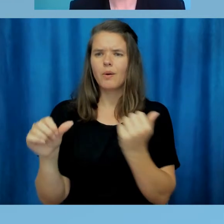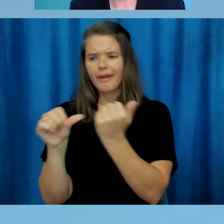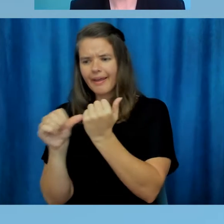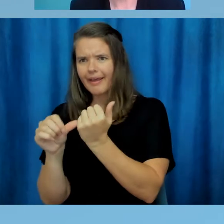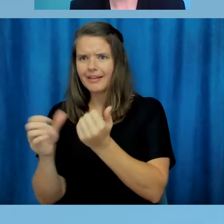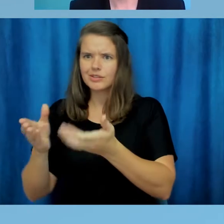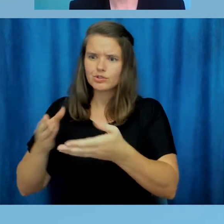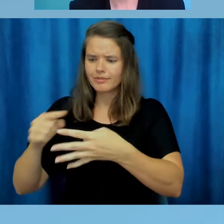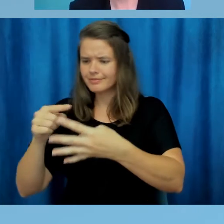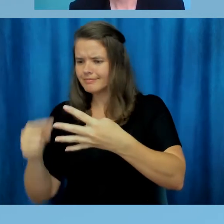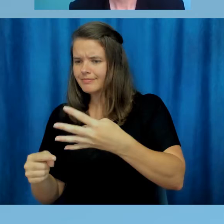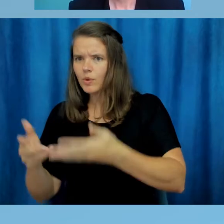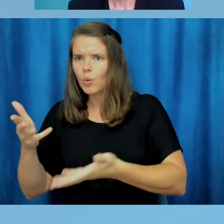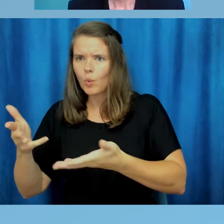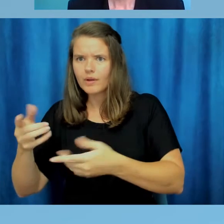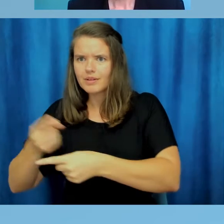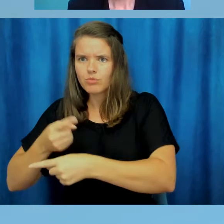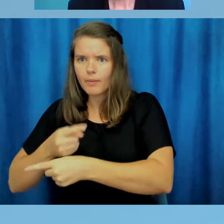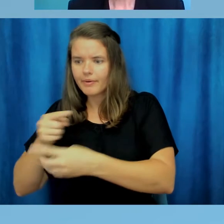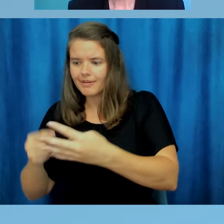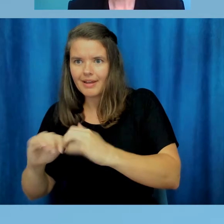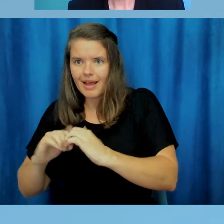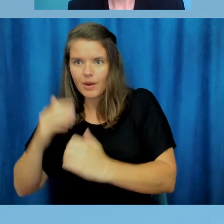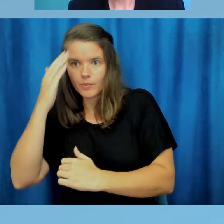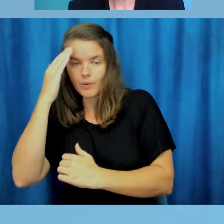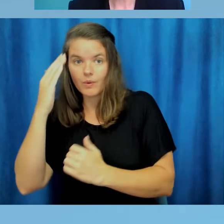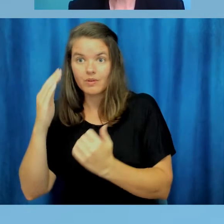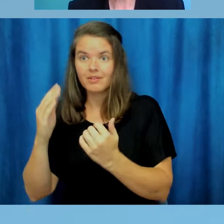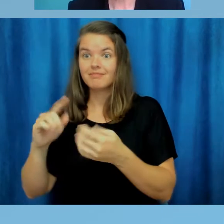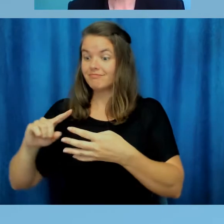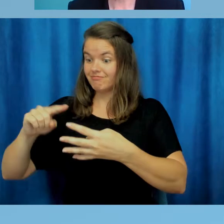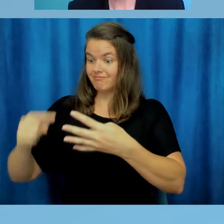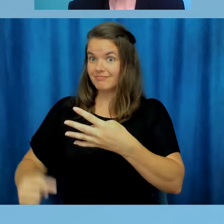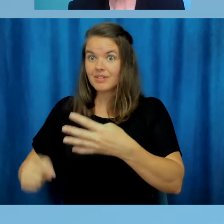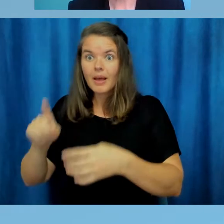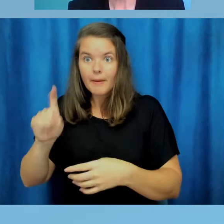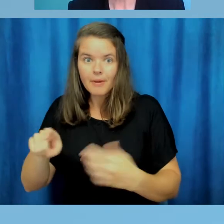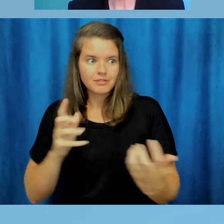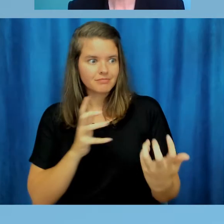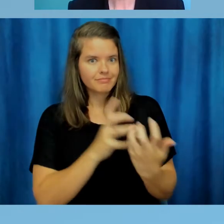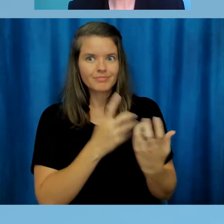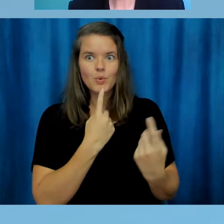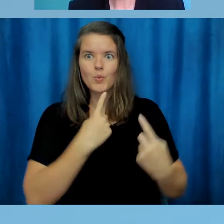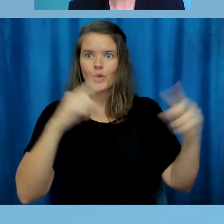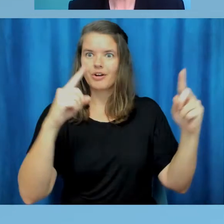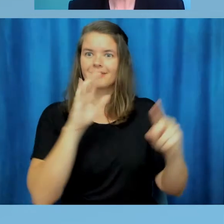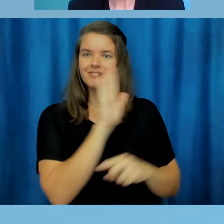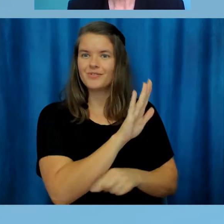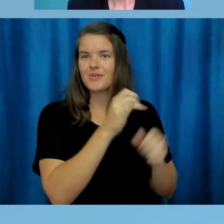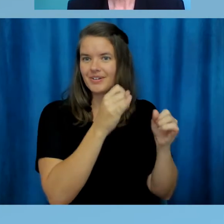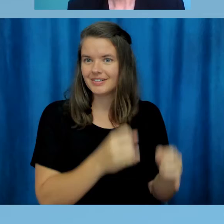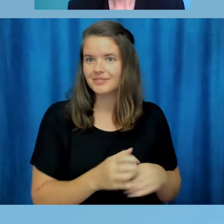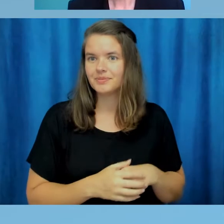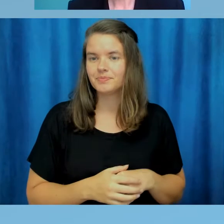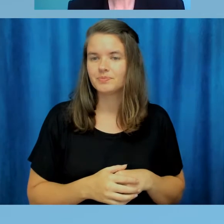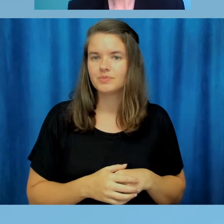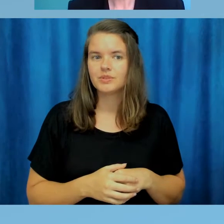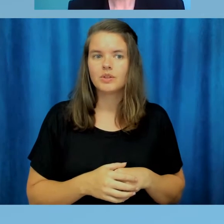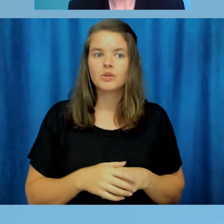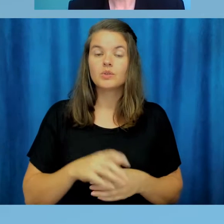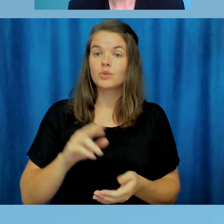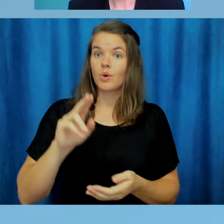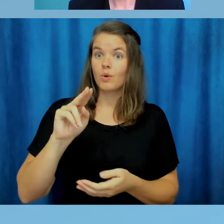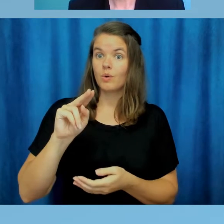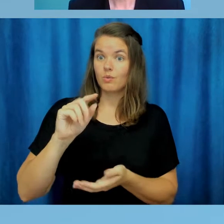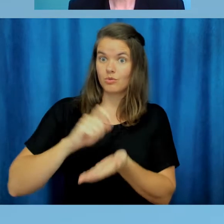appropriate. How do you know what's appropriate? The aid or service must work for the individual. So exchange